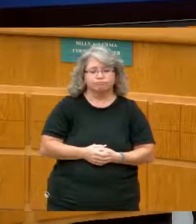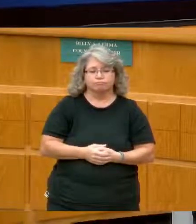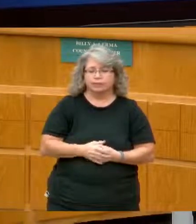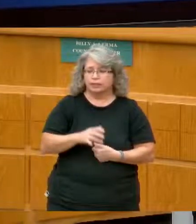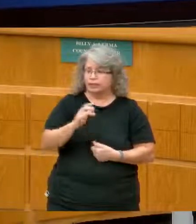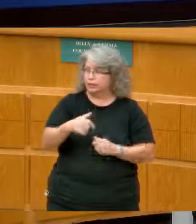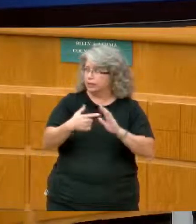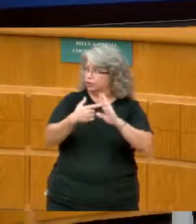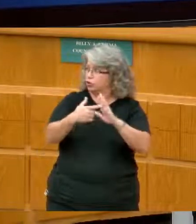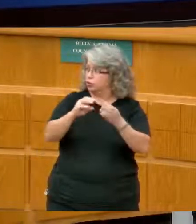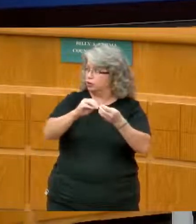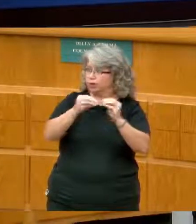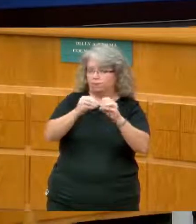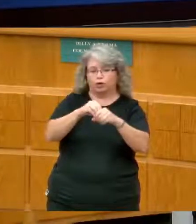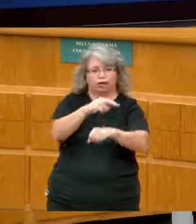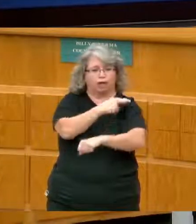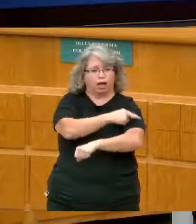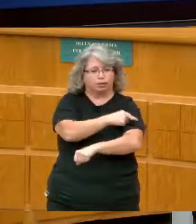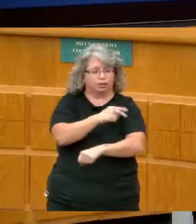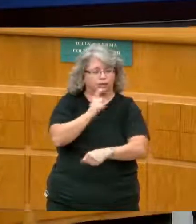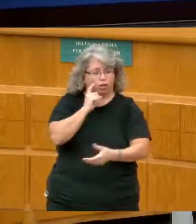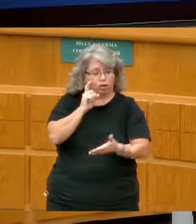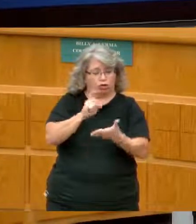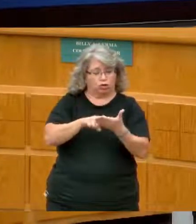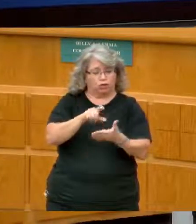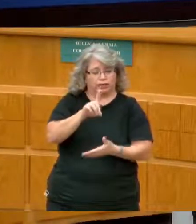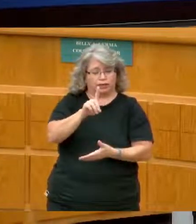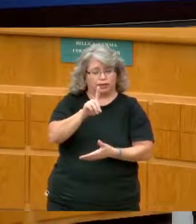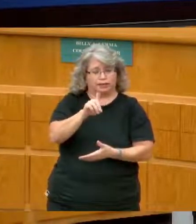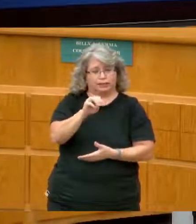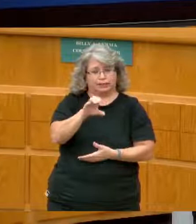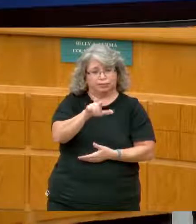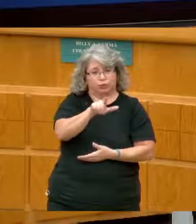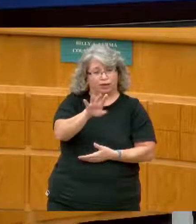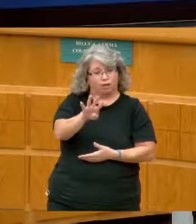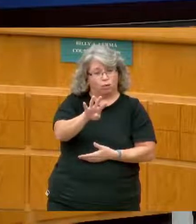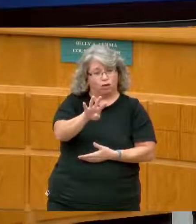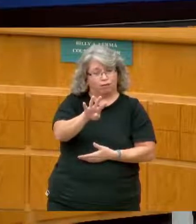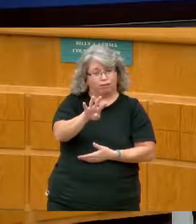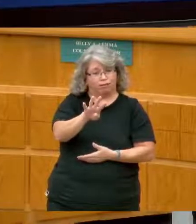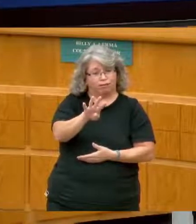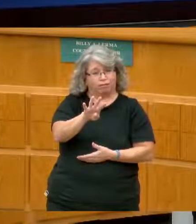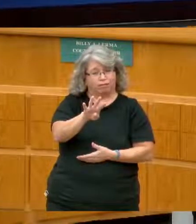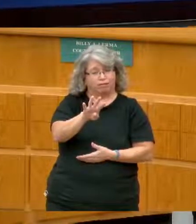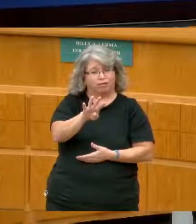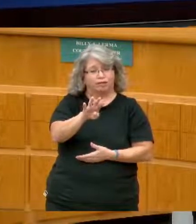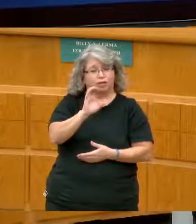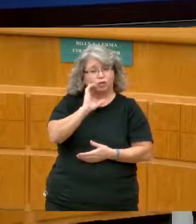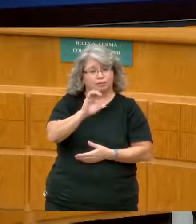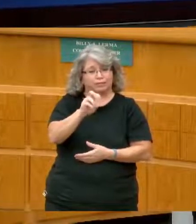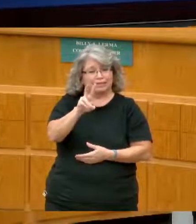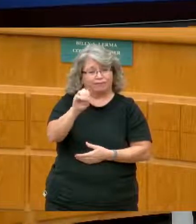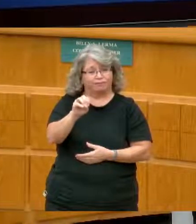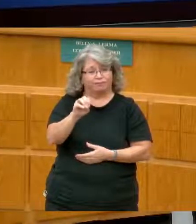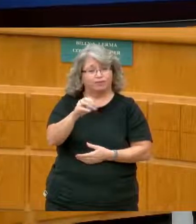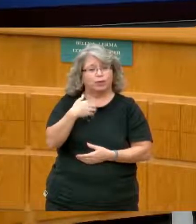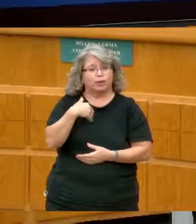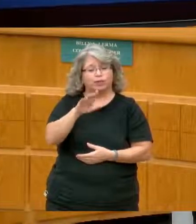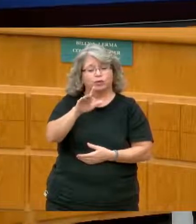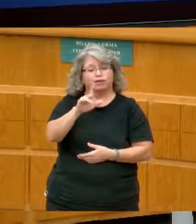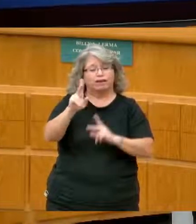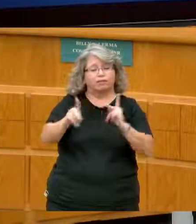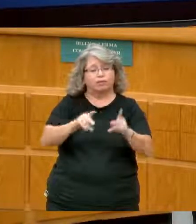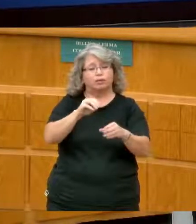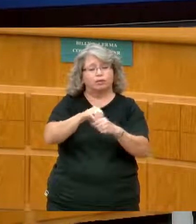what's important here is if you look at December 24th, Christmas Eve, you see that we had 25 people in the